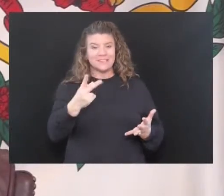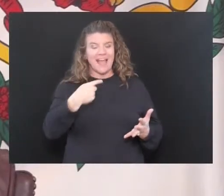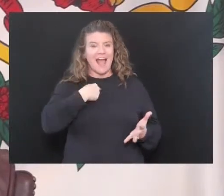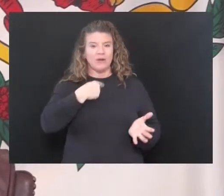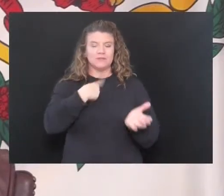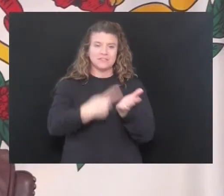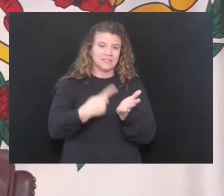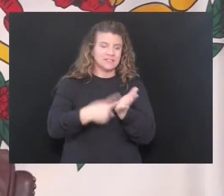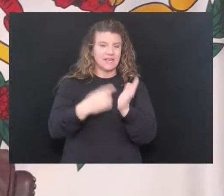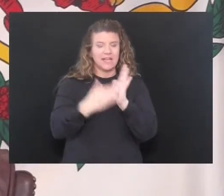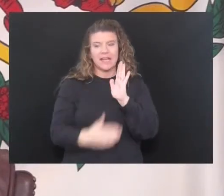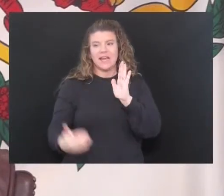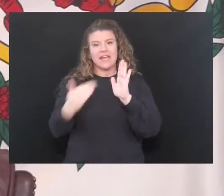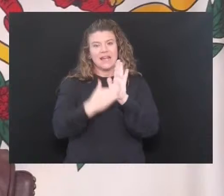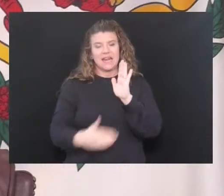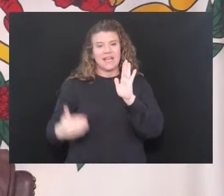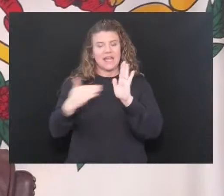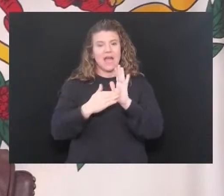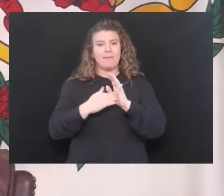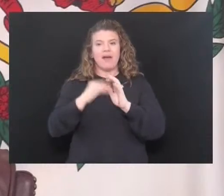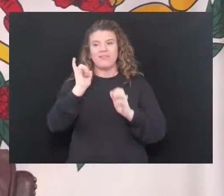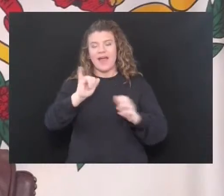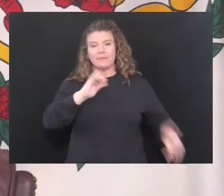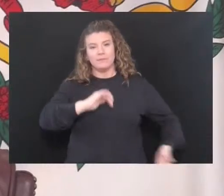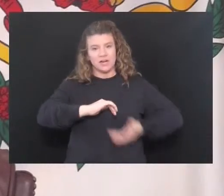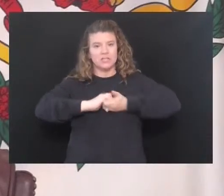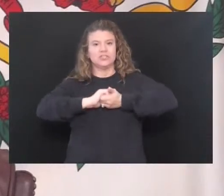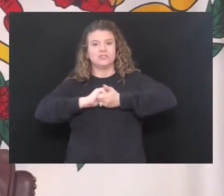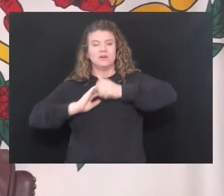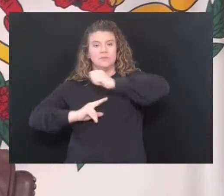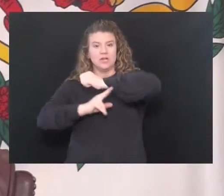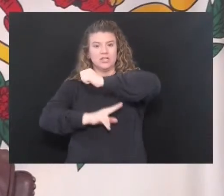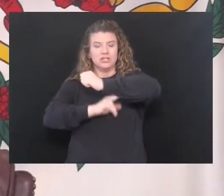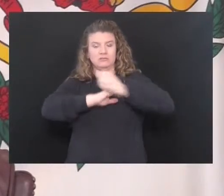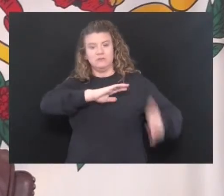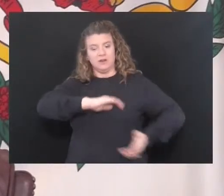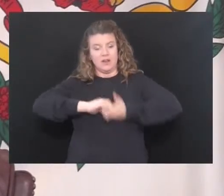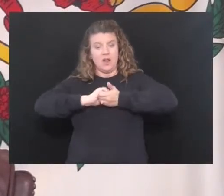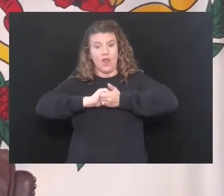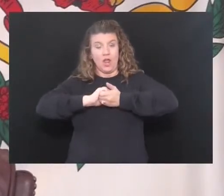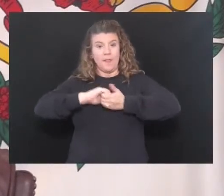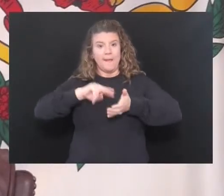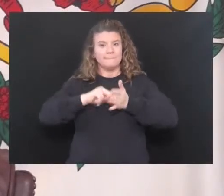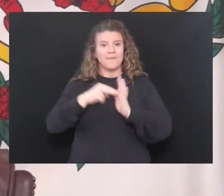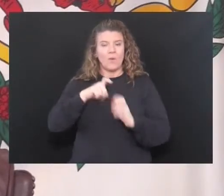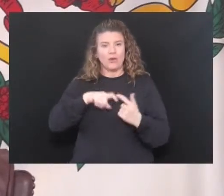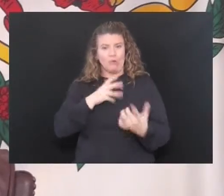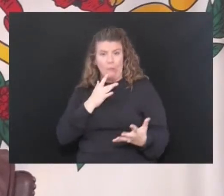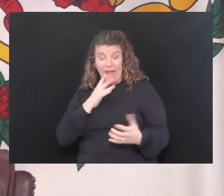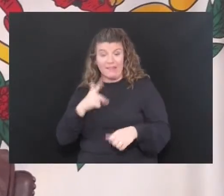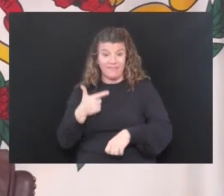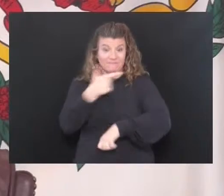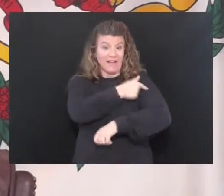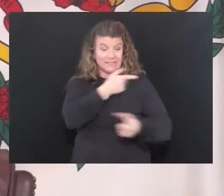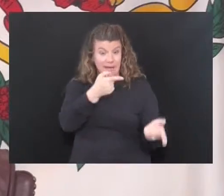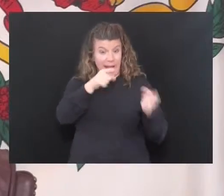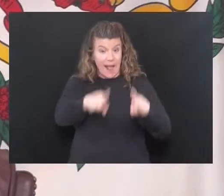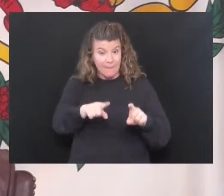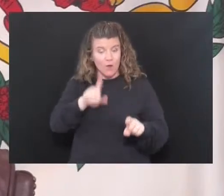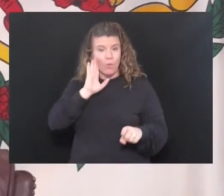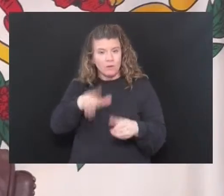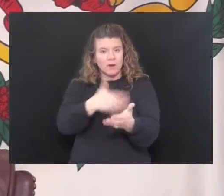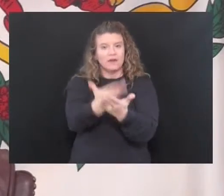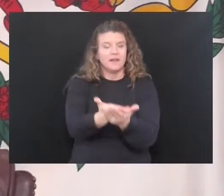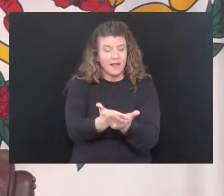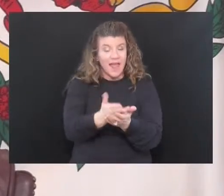talk over and over and over about a bridge. We've got to make it to the vaccine. We've got to make it to the vaccine. And all